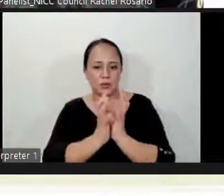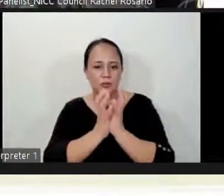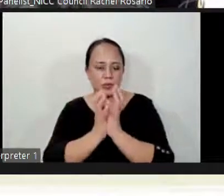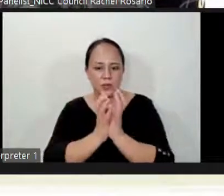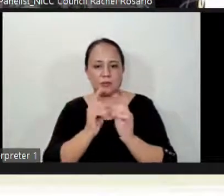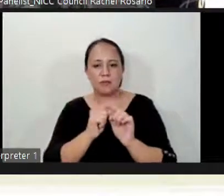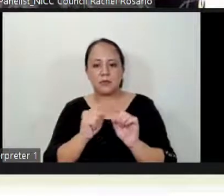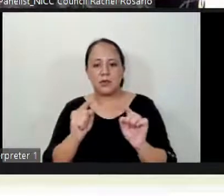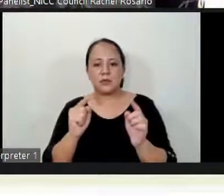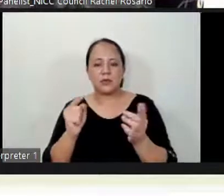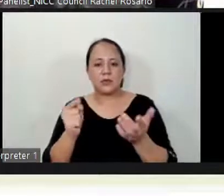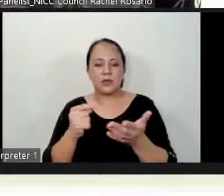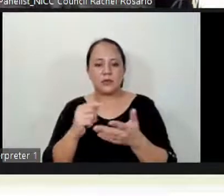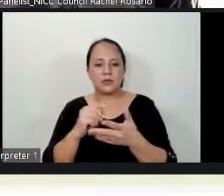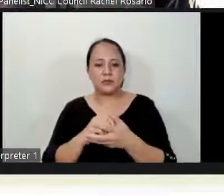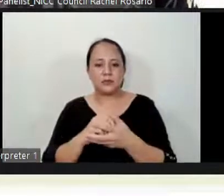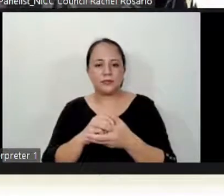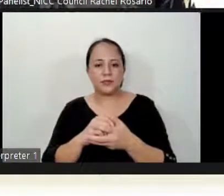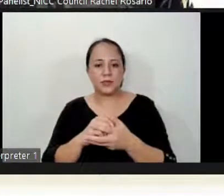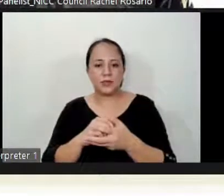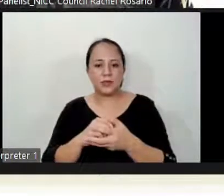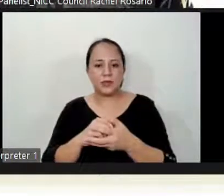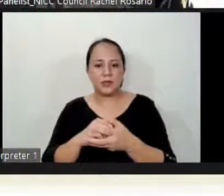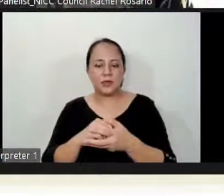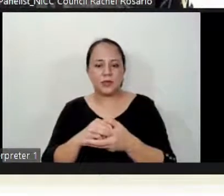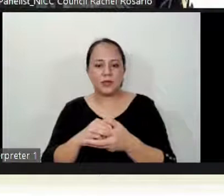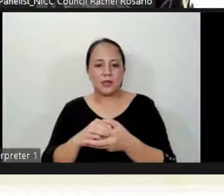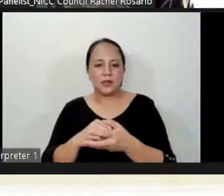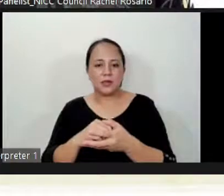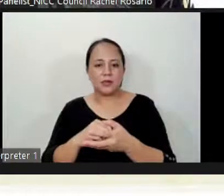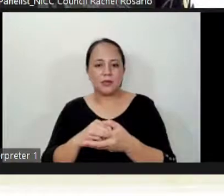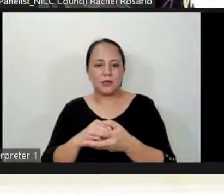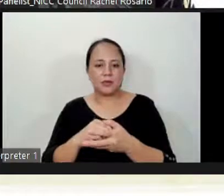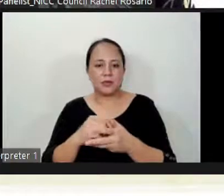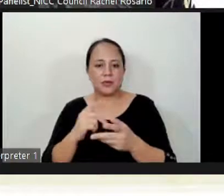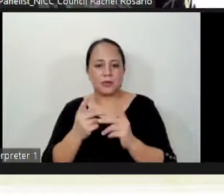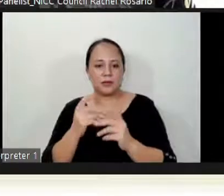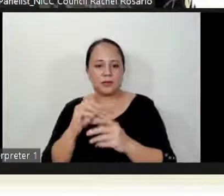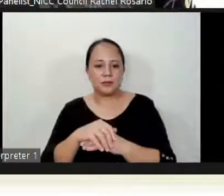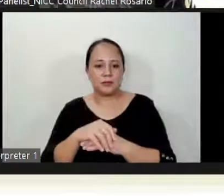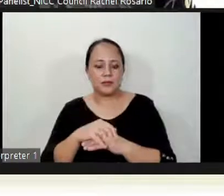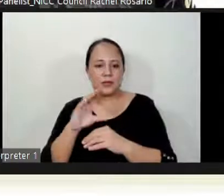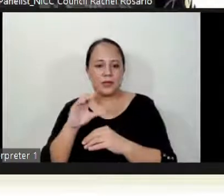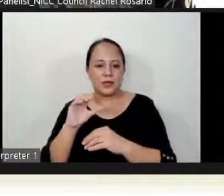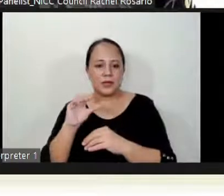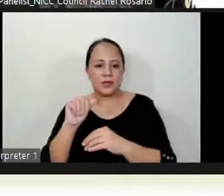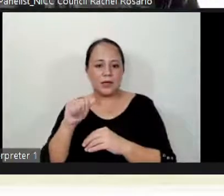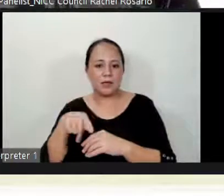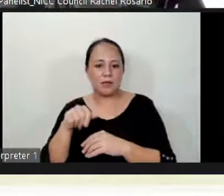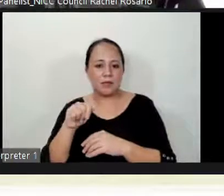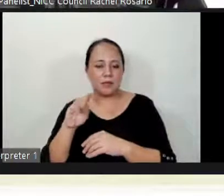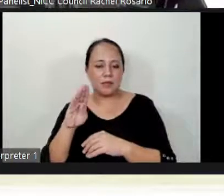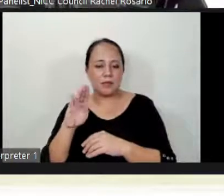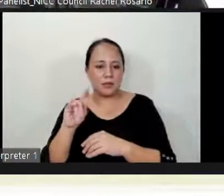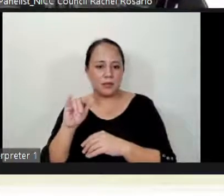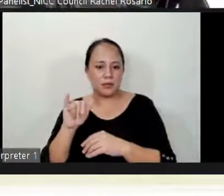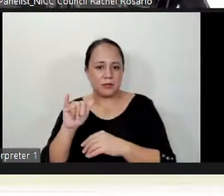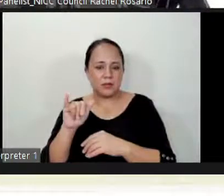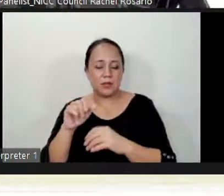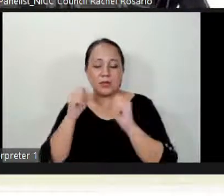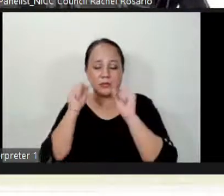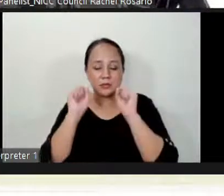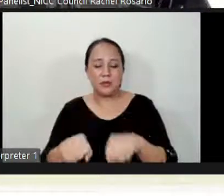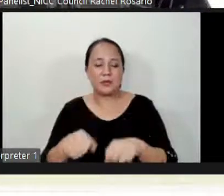we have to pair it off with the capability of the health